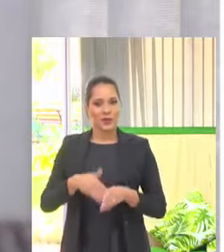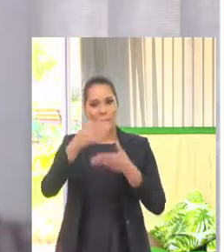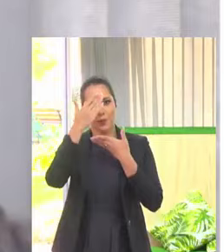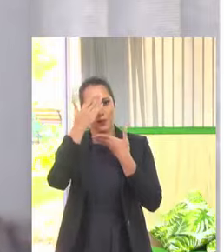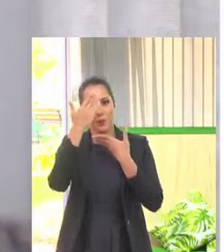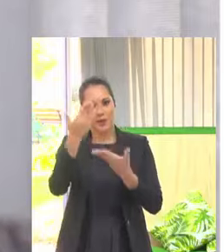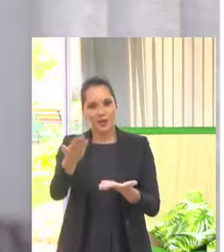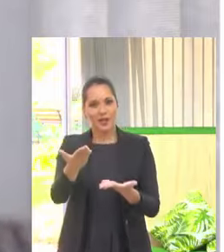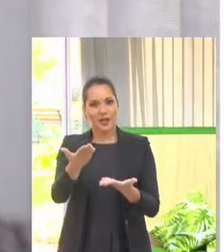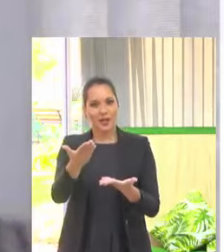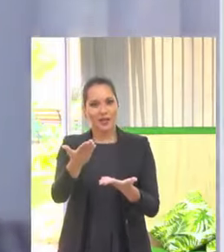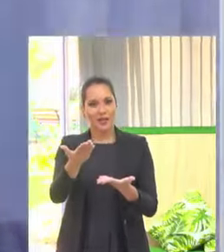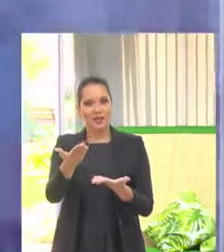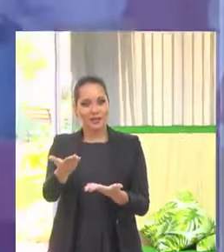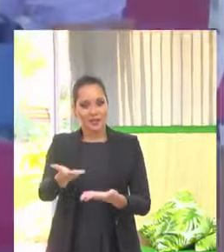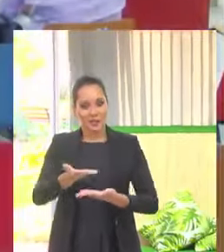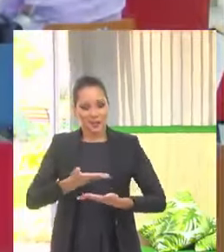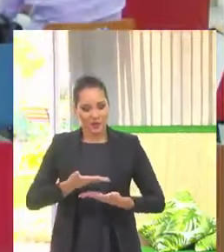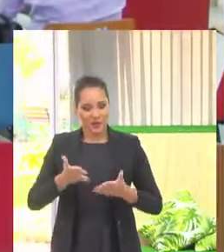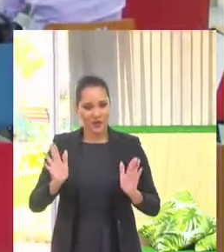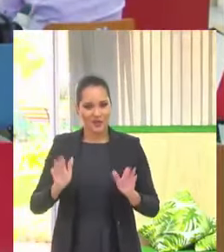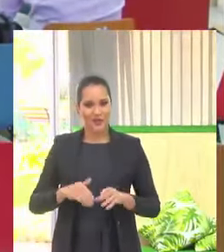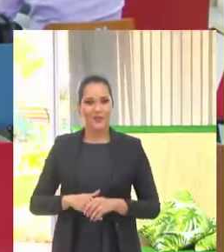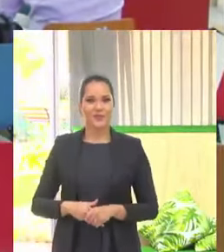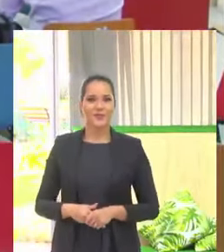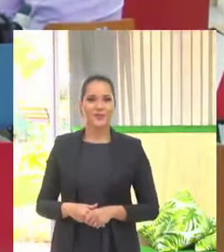and I'll give you the floor.